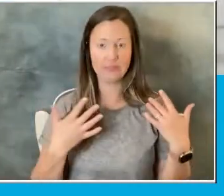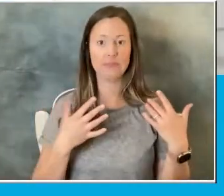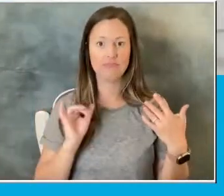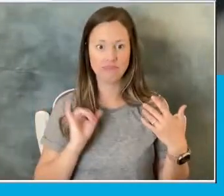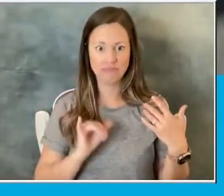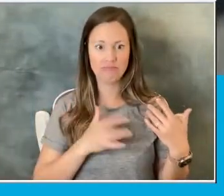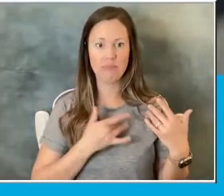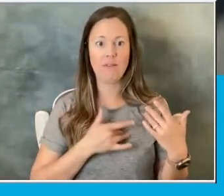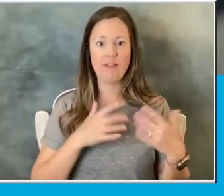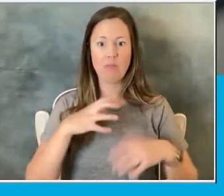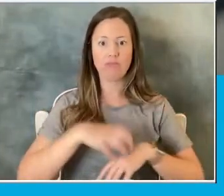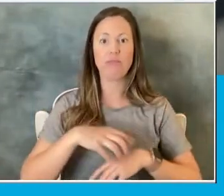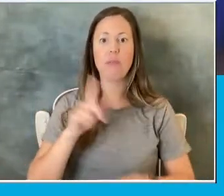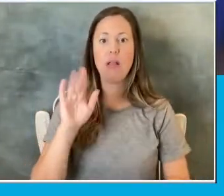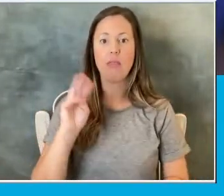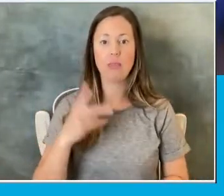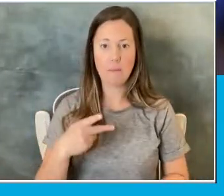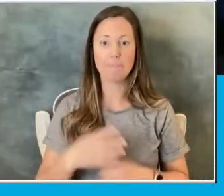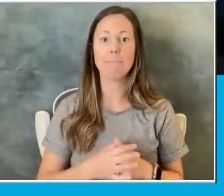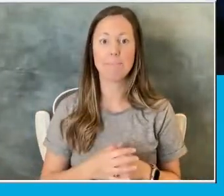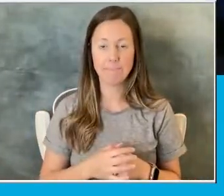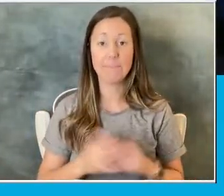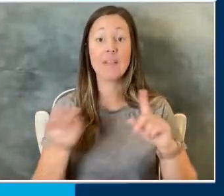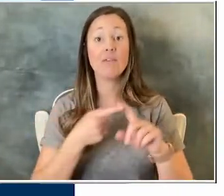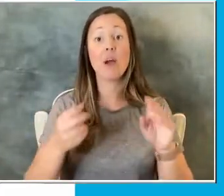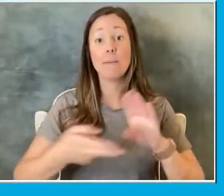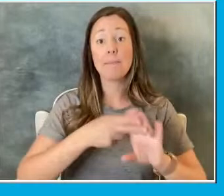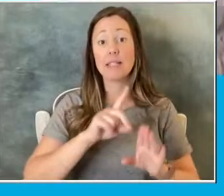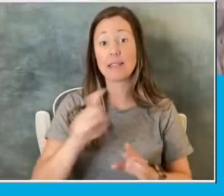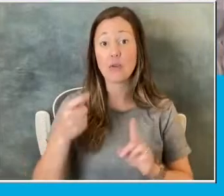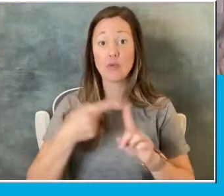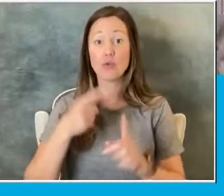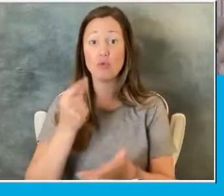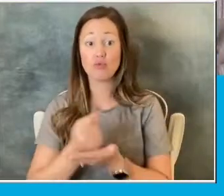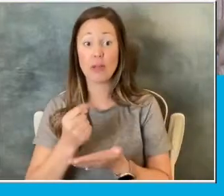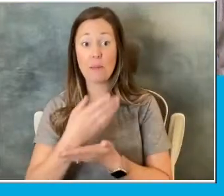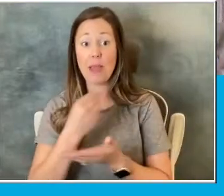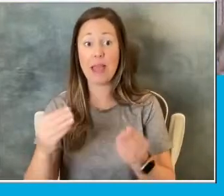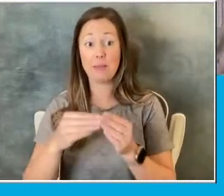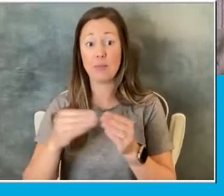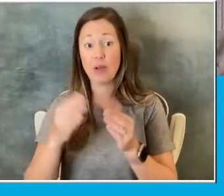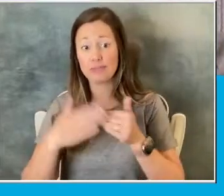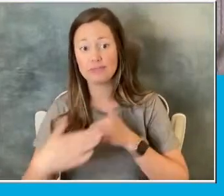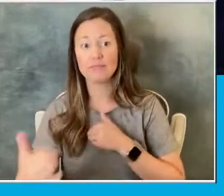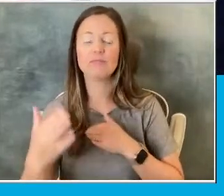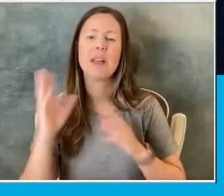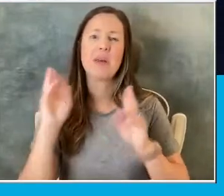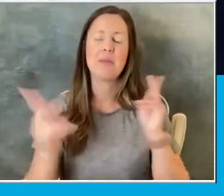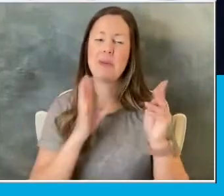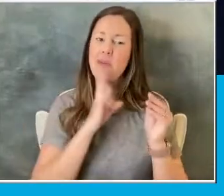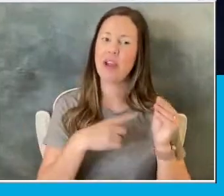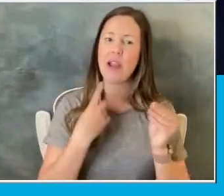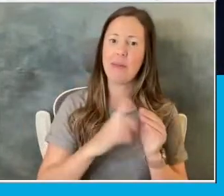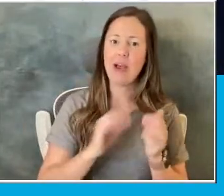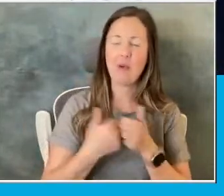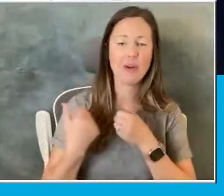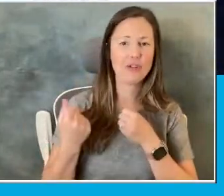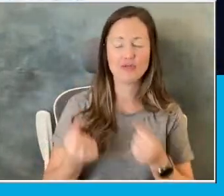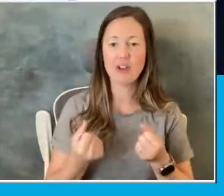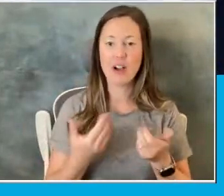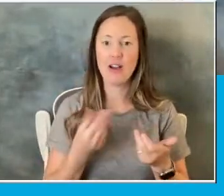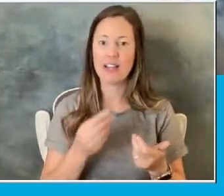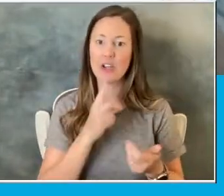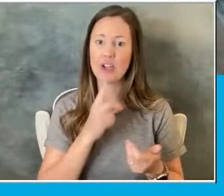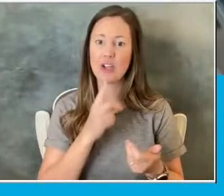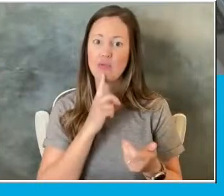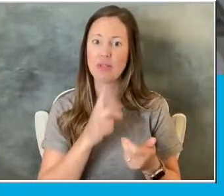Breast cancer, from diagnosis to treatment and beyond. So many people keep telling me how strong I am, and it's not that I'm trying